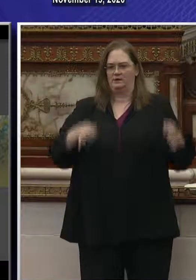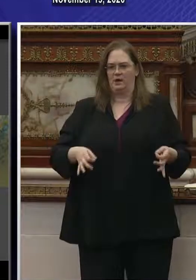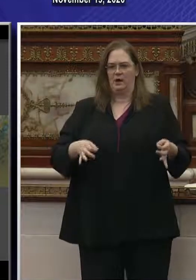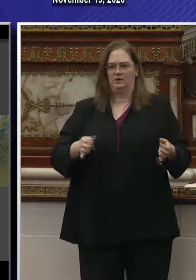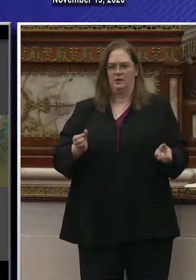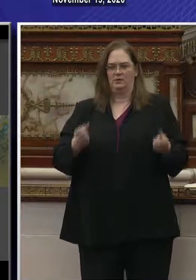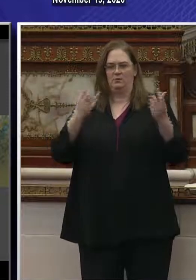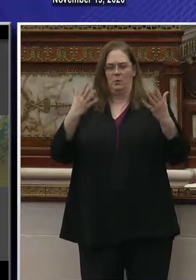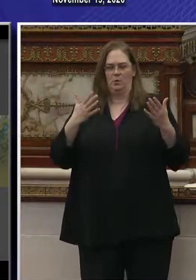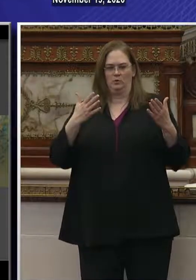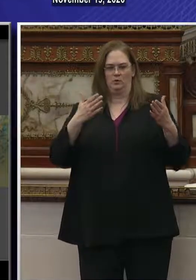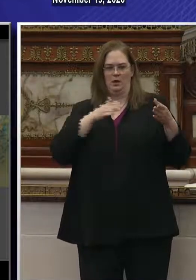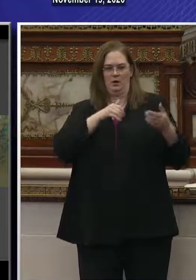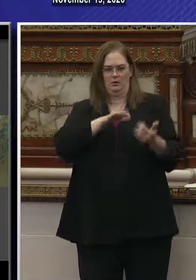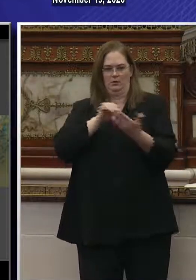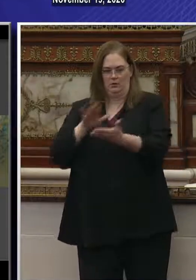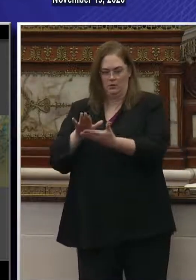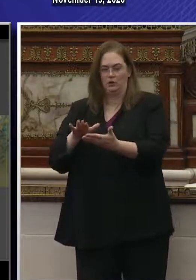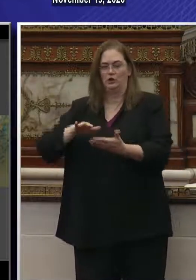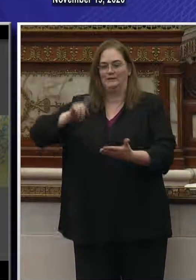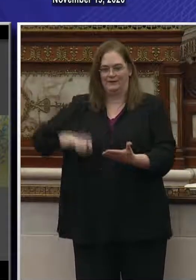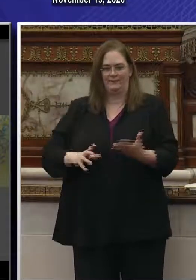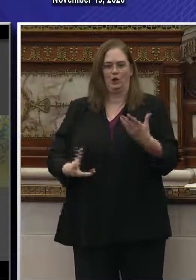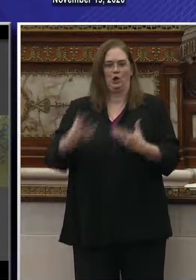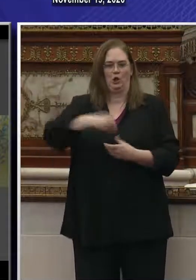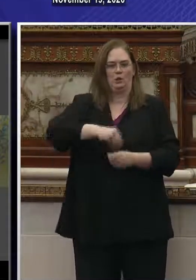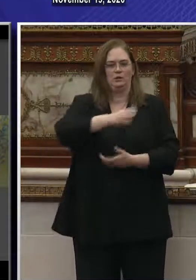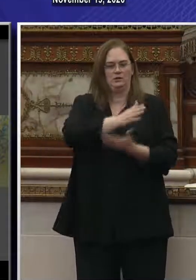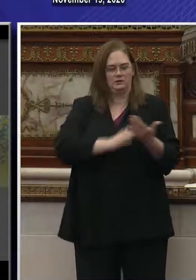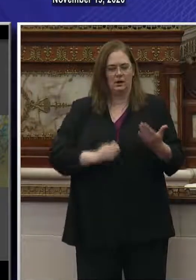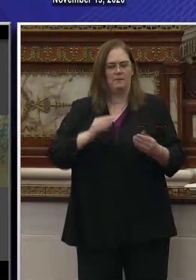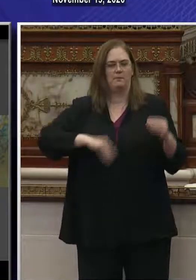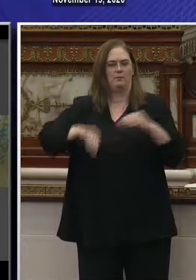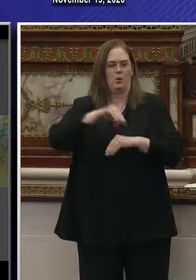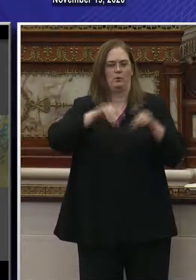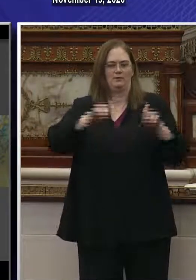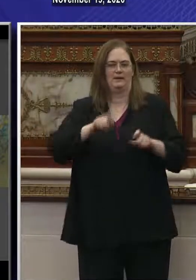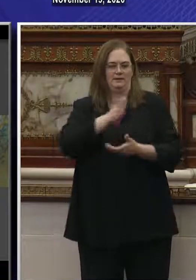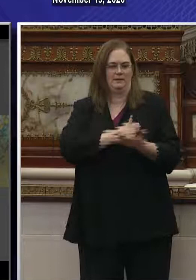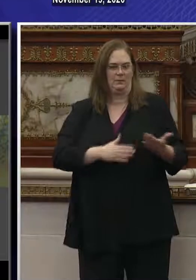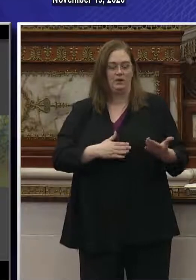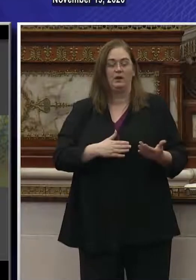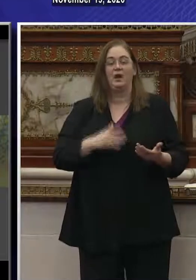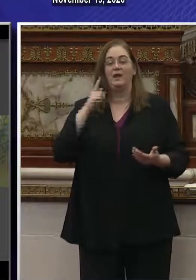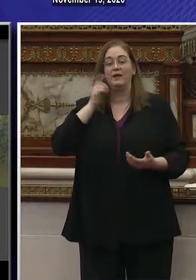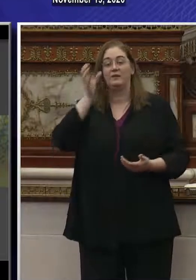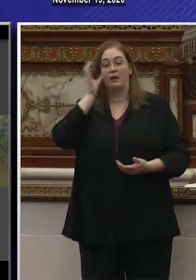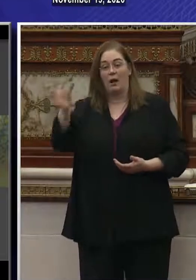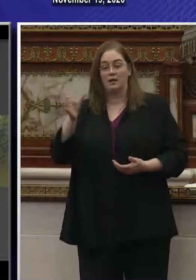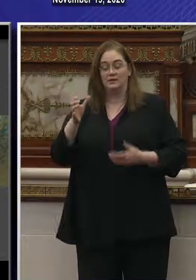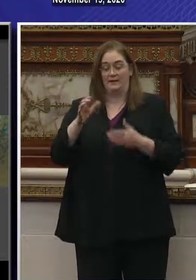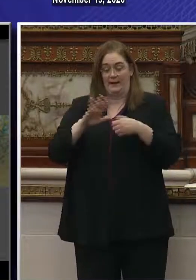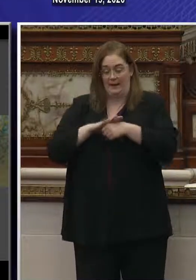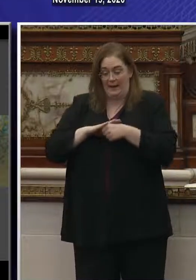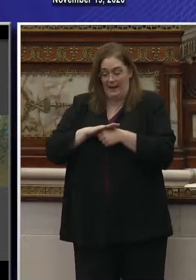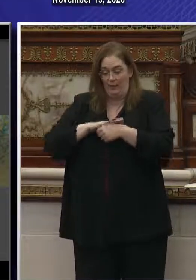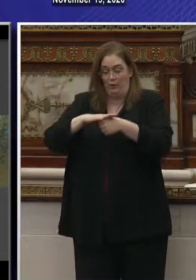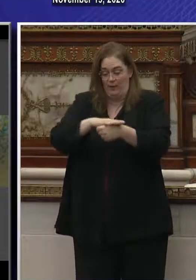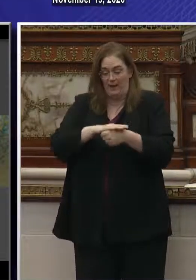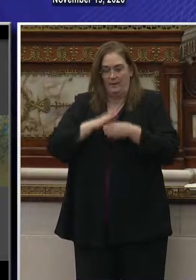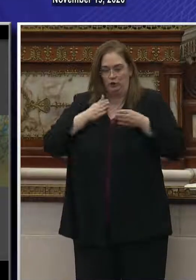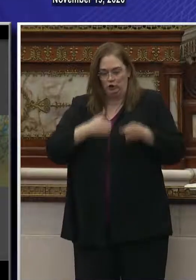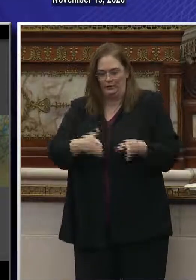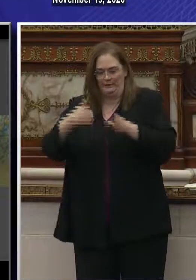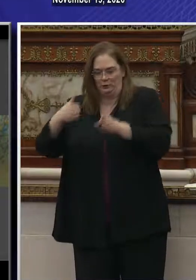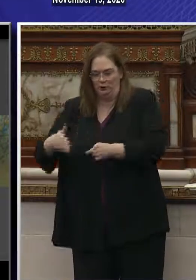its multi-pronged strategy, it should definitely include some mobile testing component. I think the concept of neighborhood by neighborhood, street by